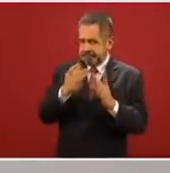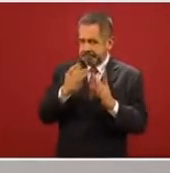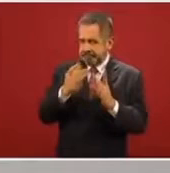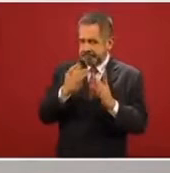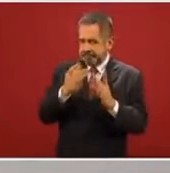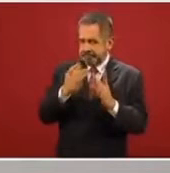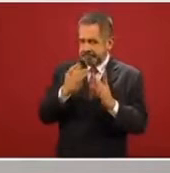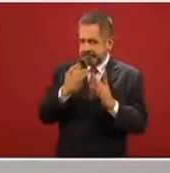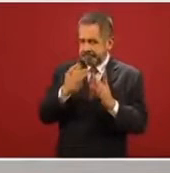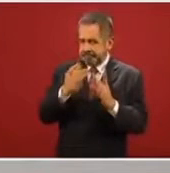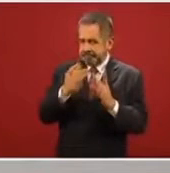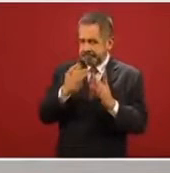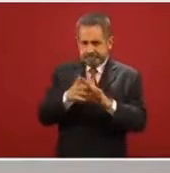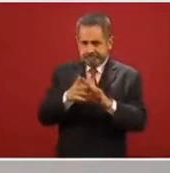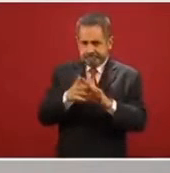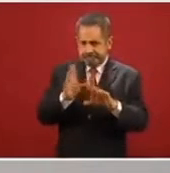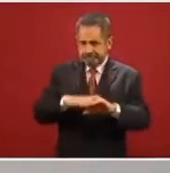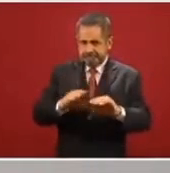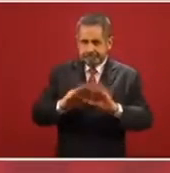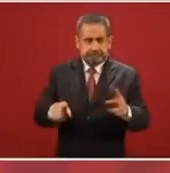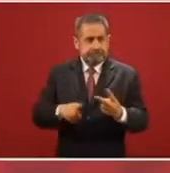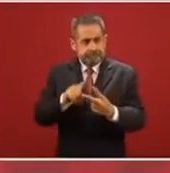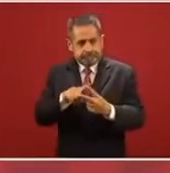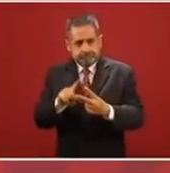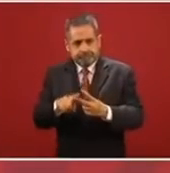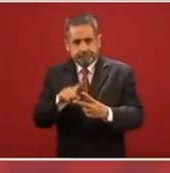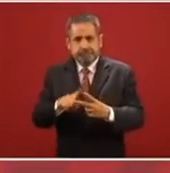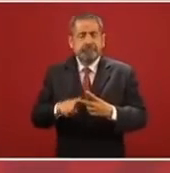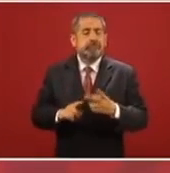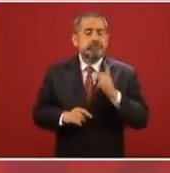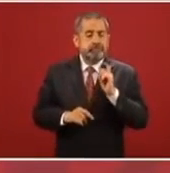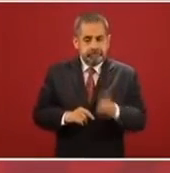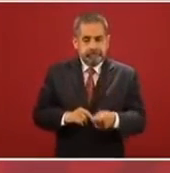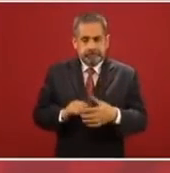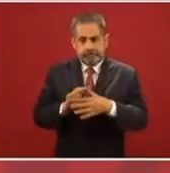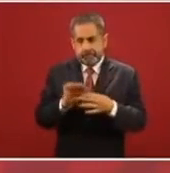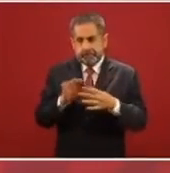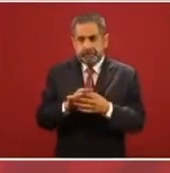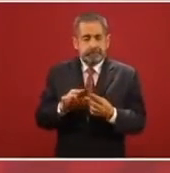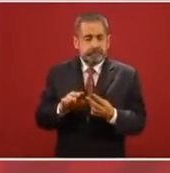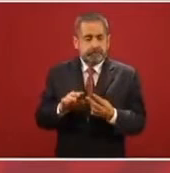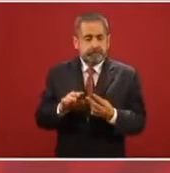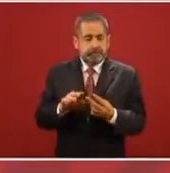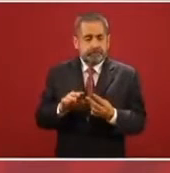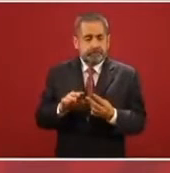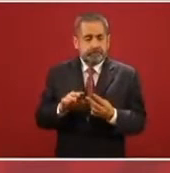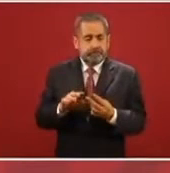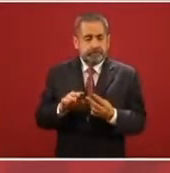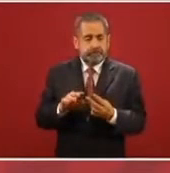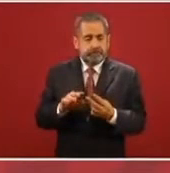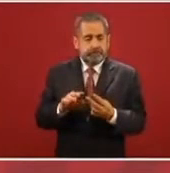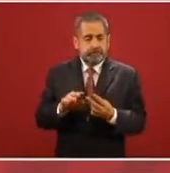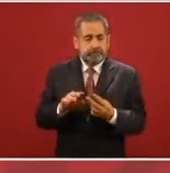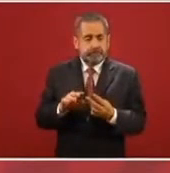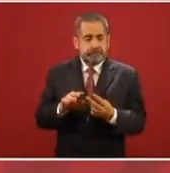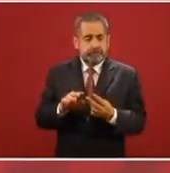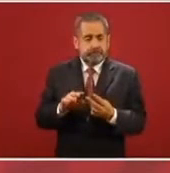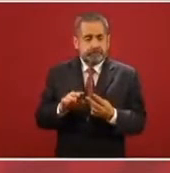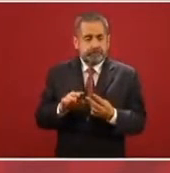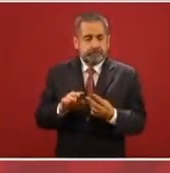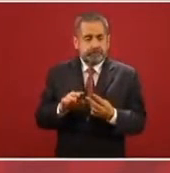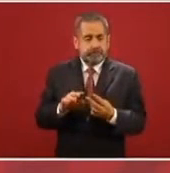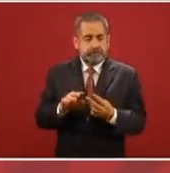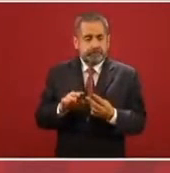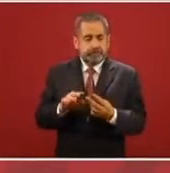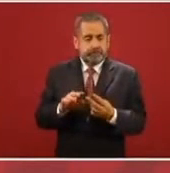would like to be explicit, apelando a que estos elementos no se contaminen and appealing